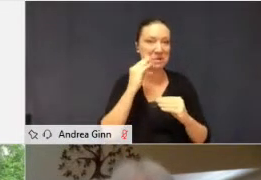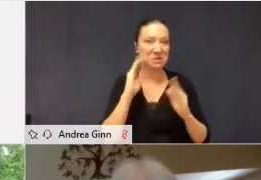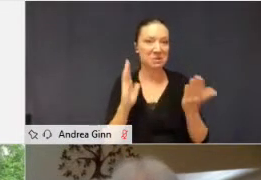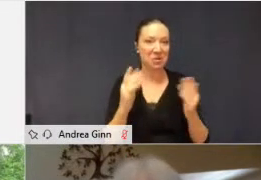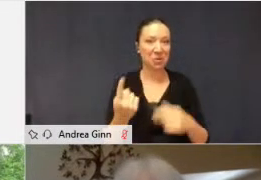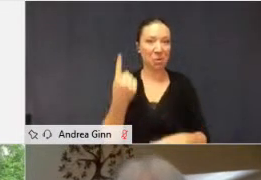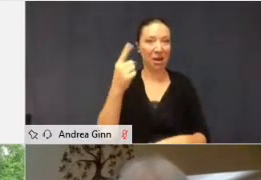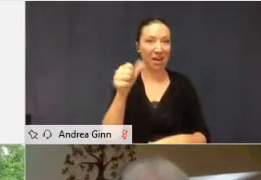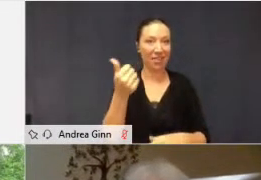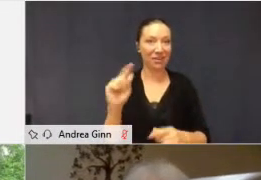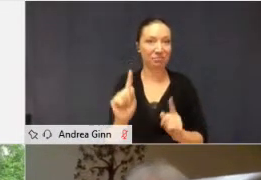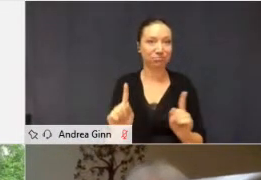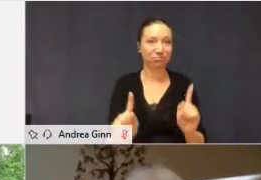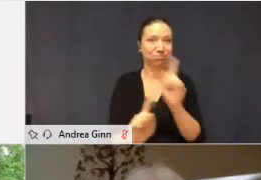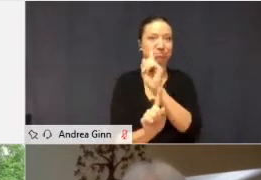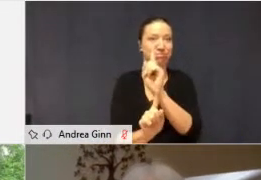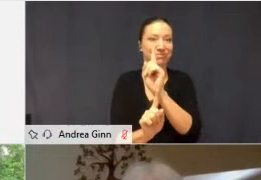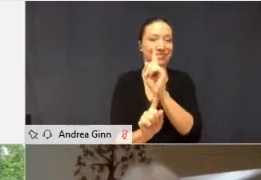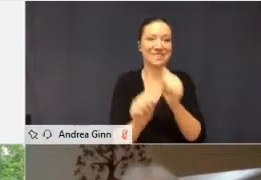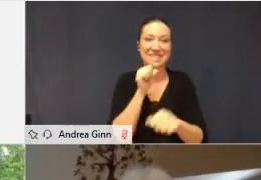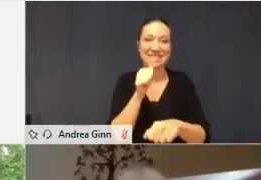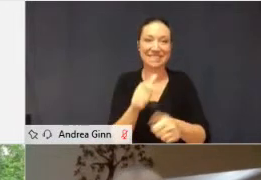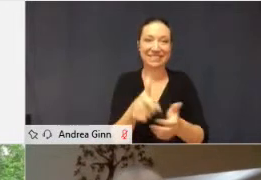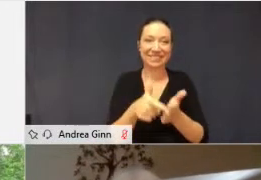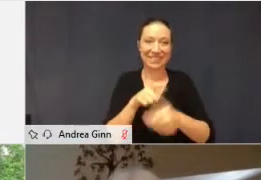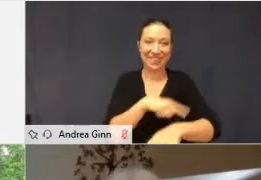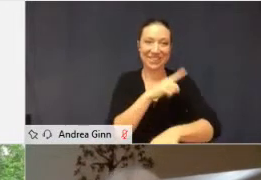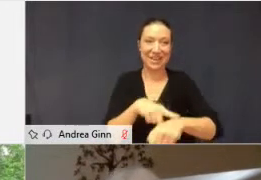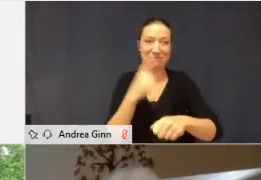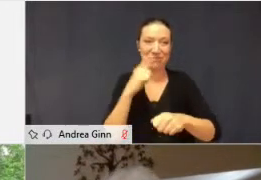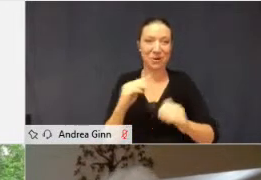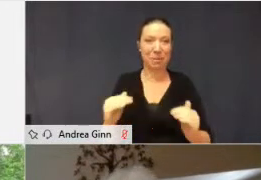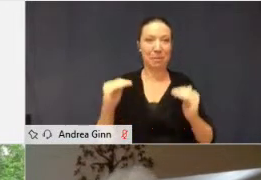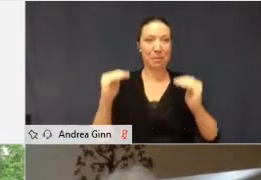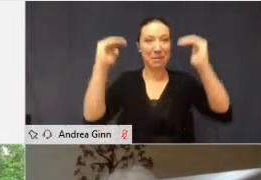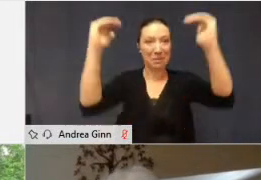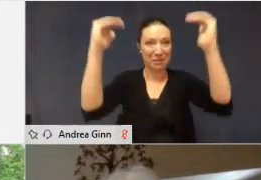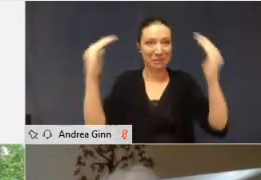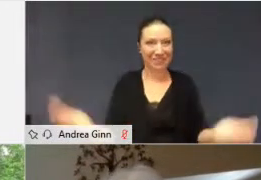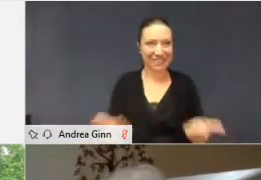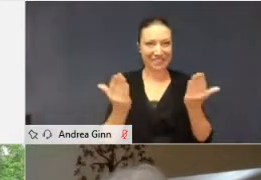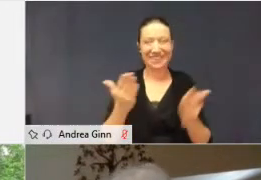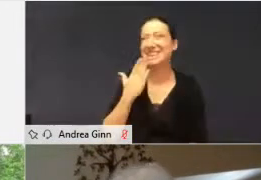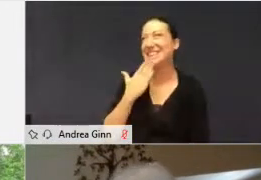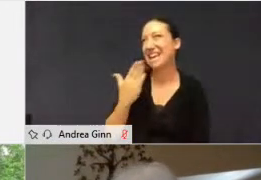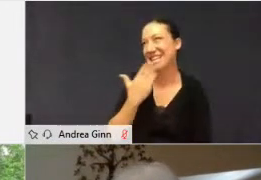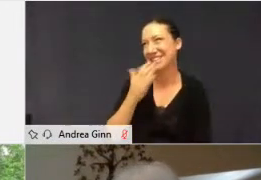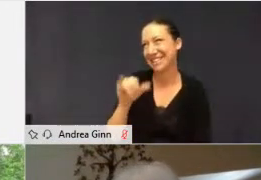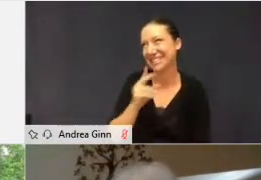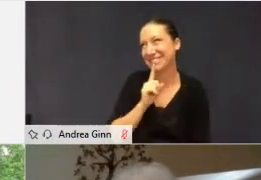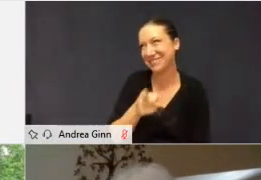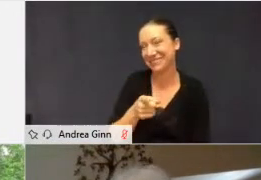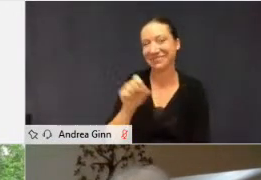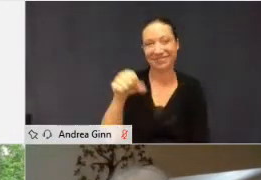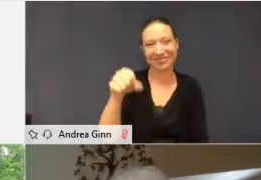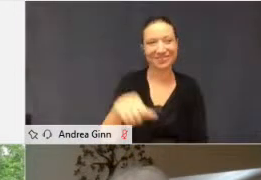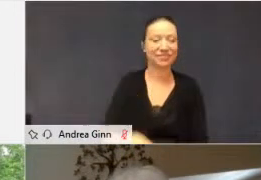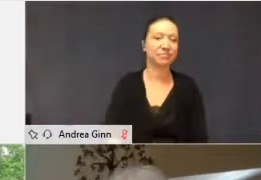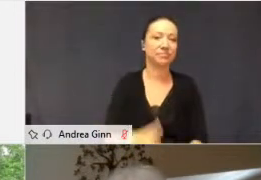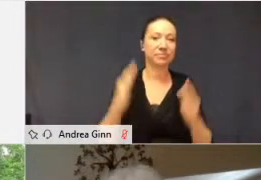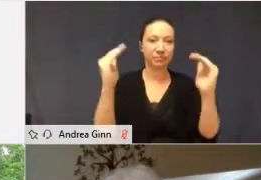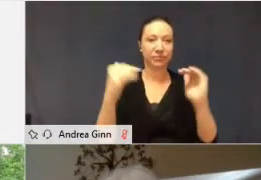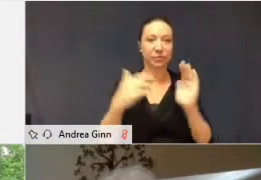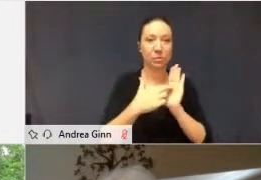to the top of the heap here in the legislature. Thank you, sir. That's true. That's right.